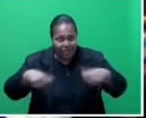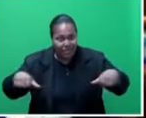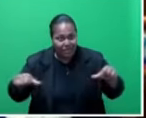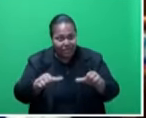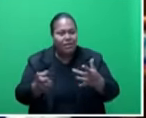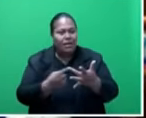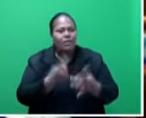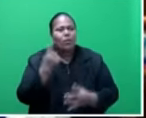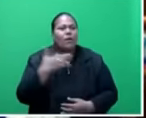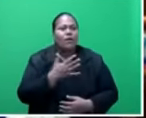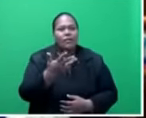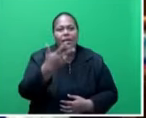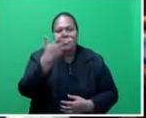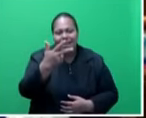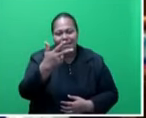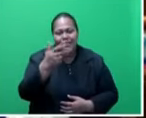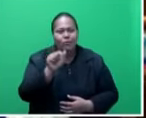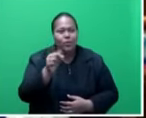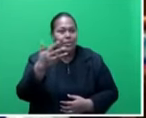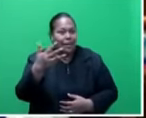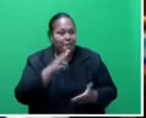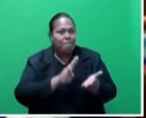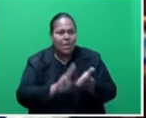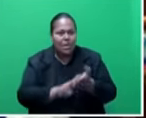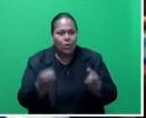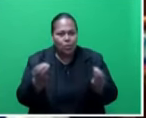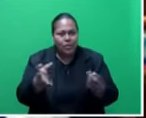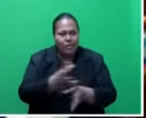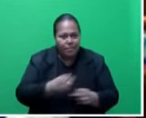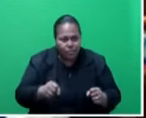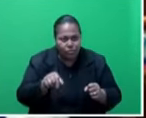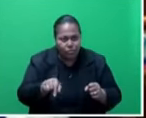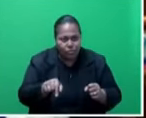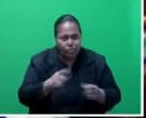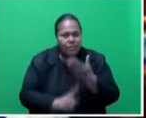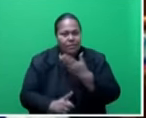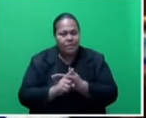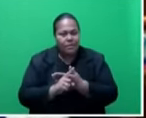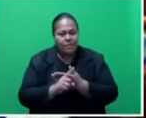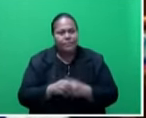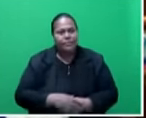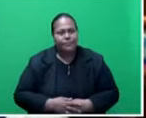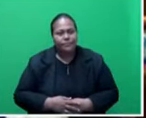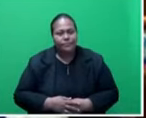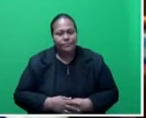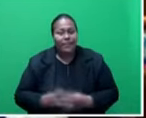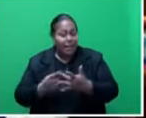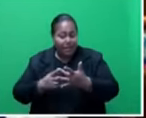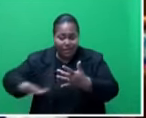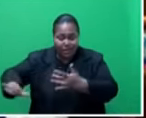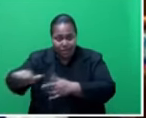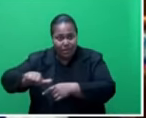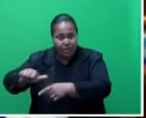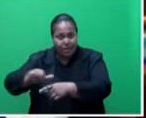$108.9 million. Categorizing the impact of the cyclone by zones according to distance from the center of TC Yasa ensured